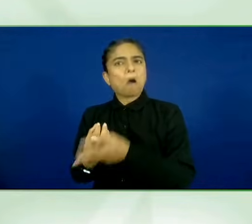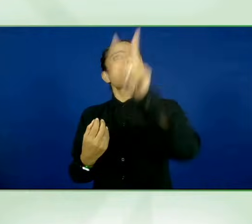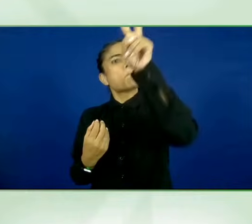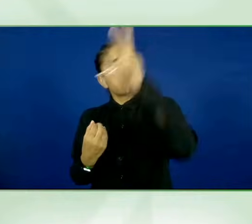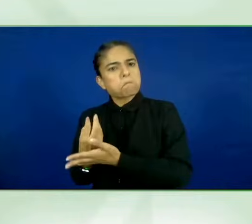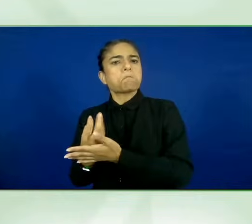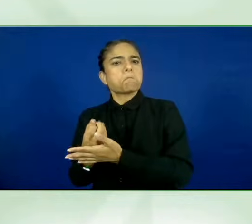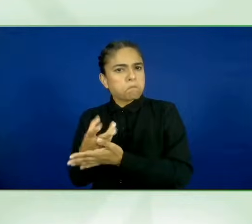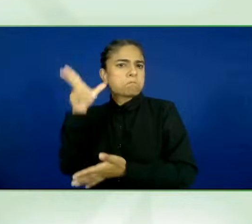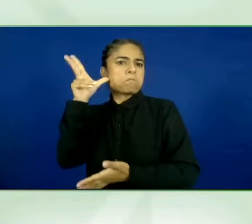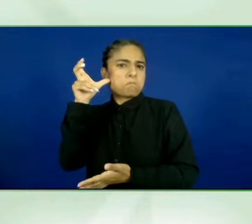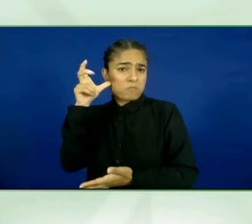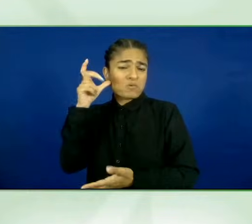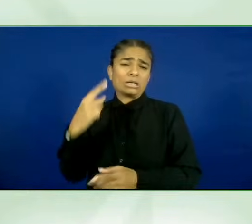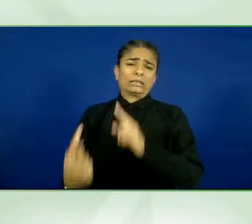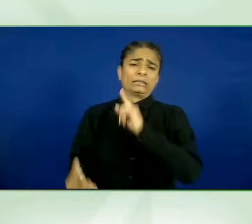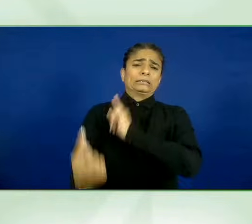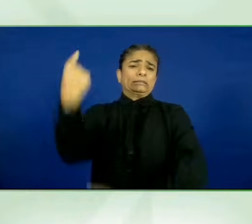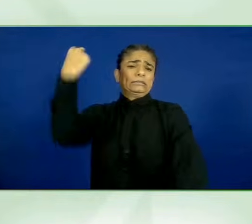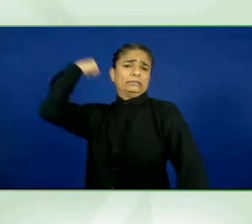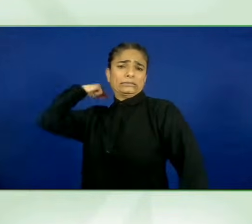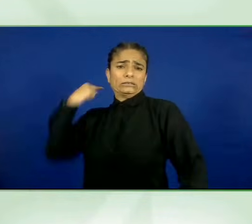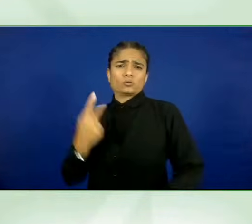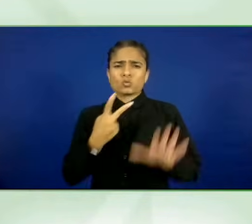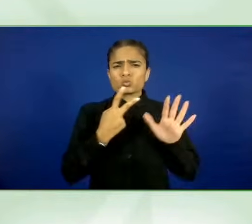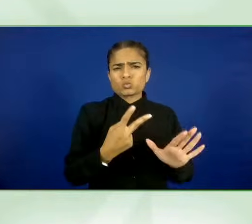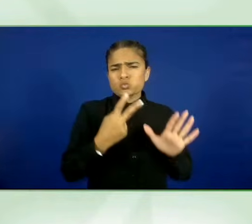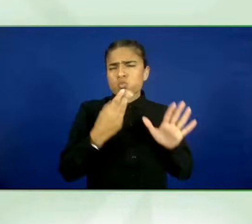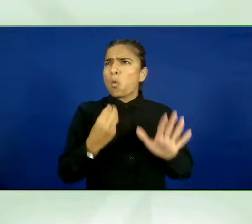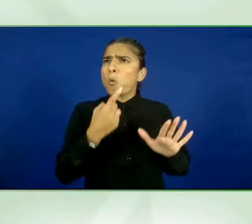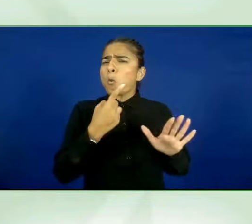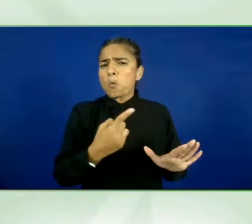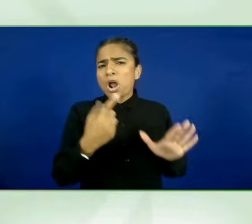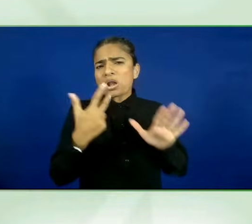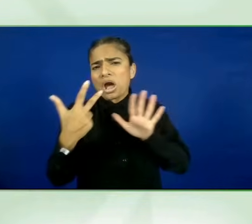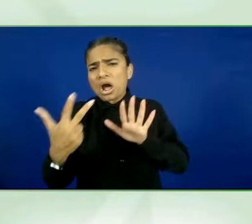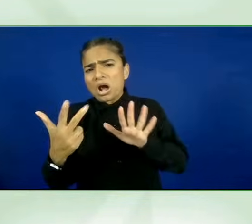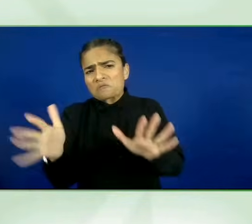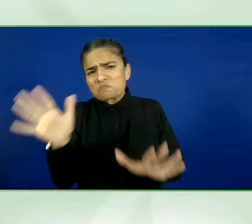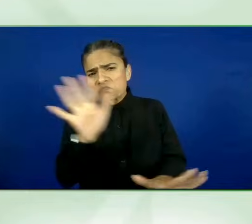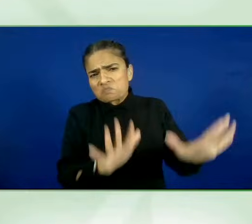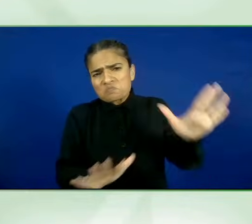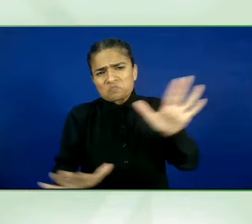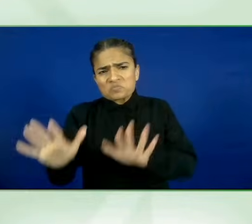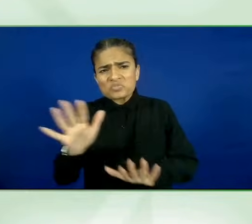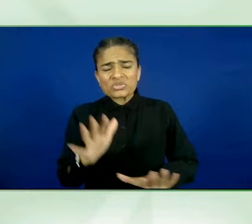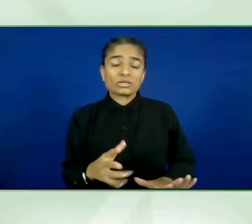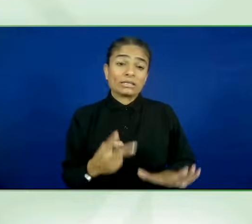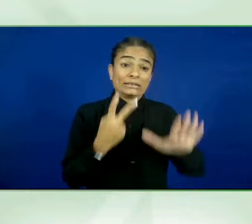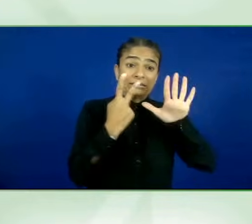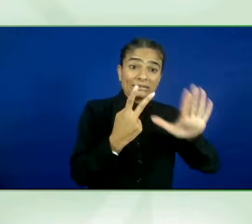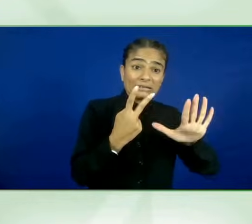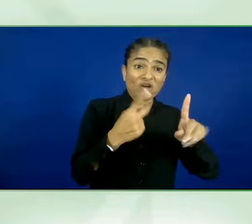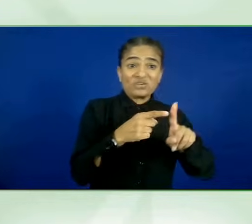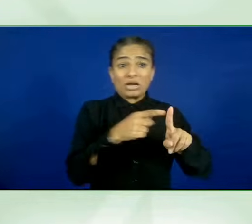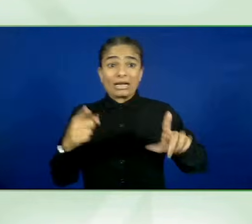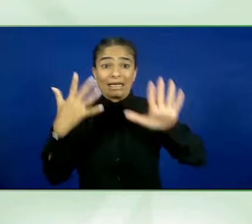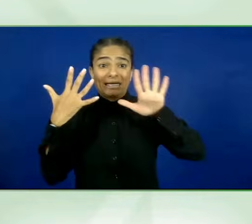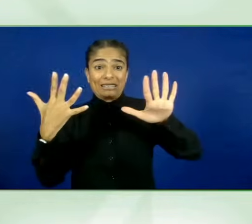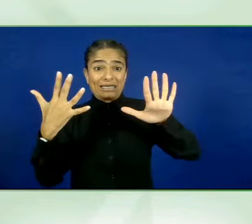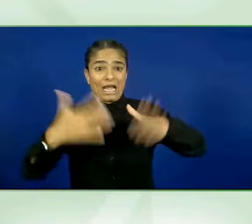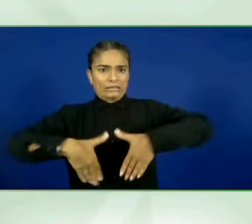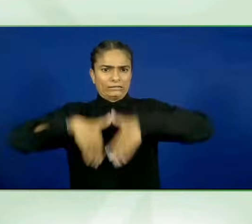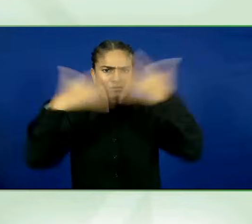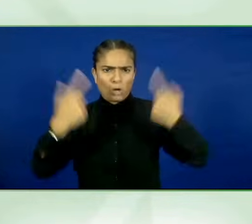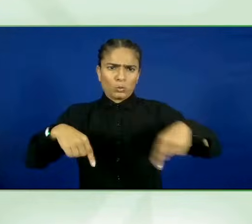take us about 7 to 10 working days for making a 2 hours movie accessible, and more for the other